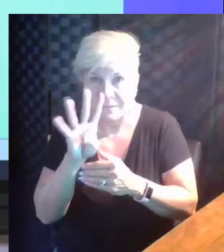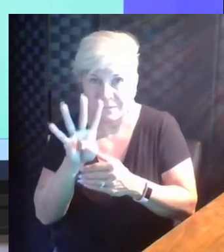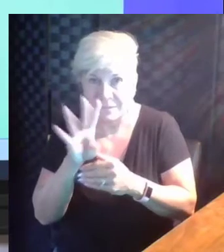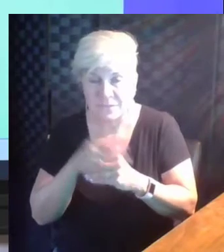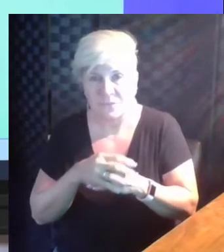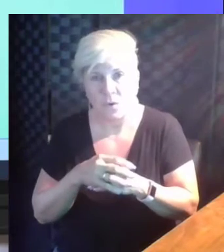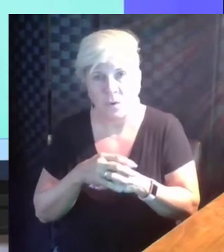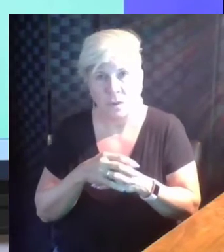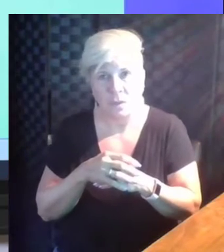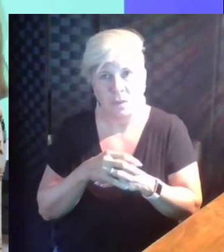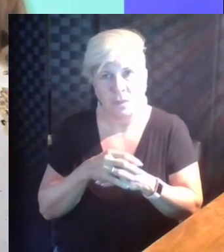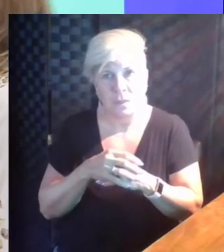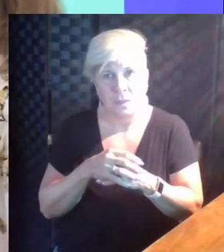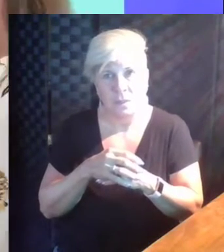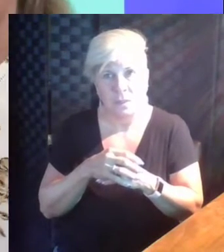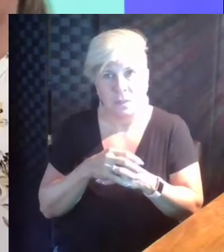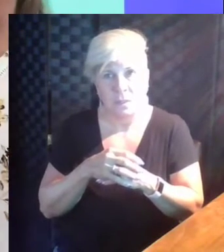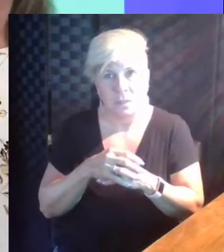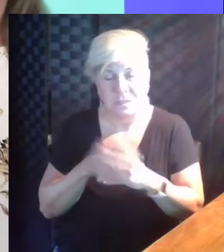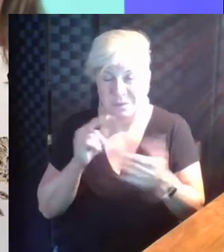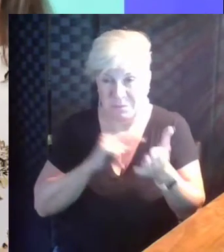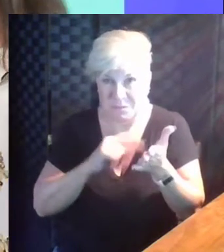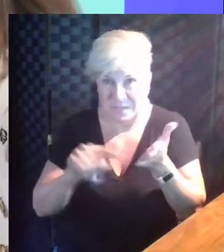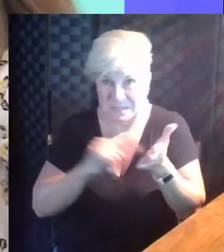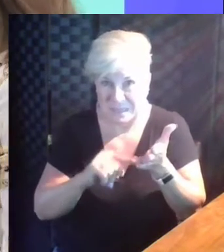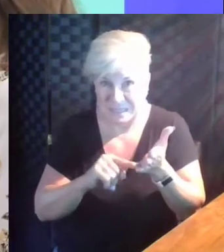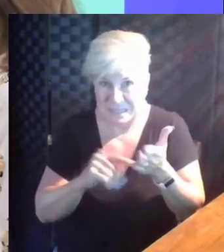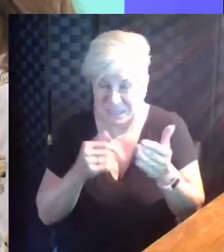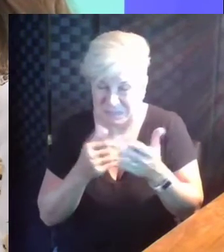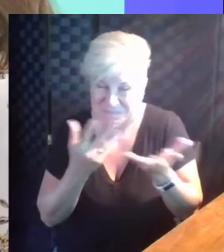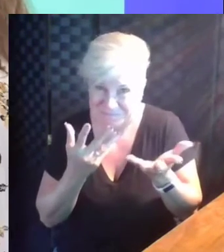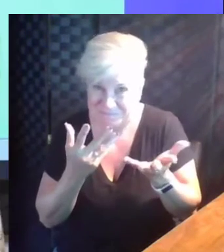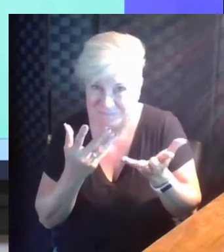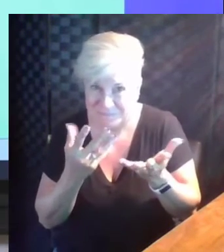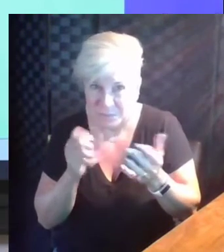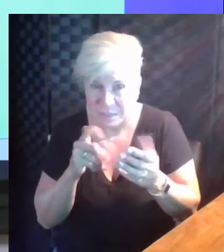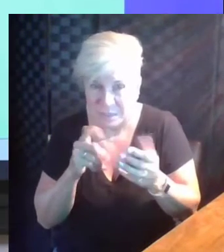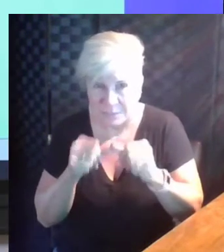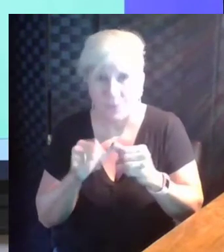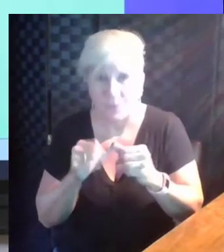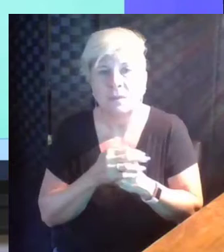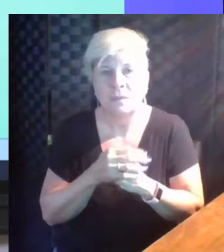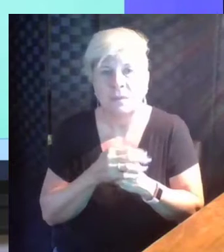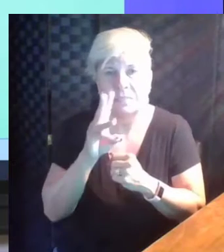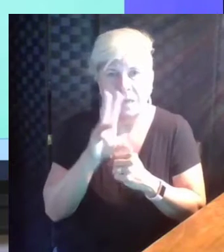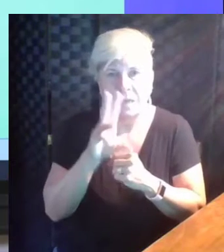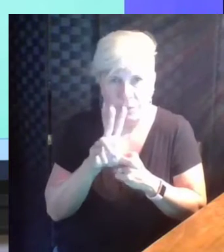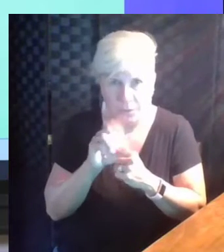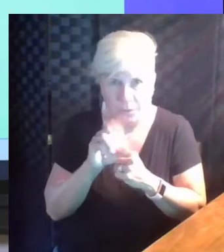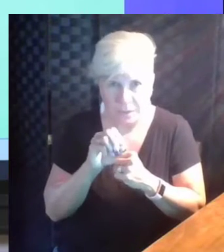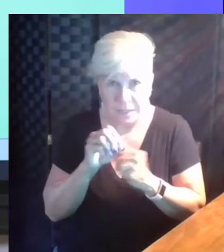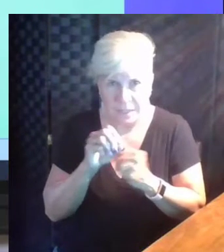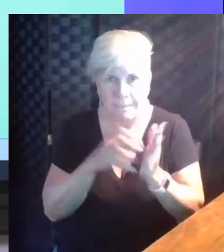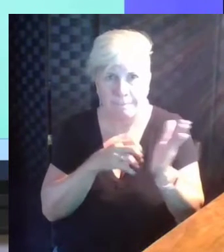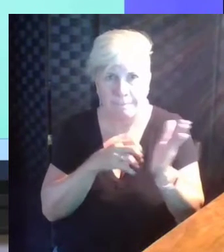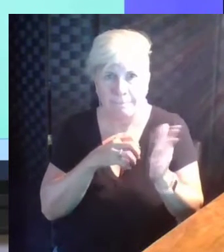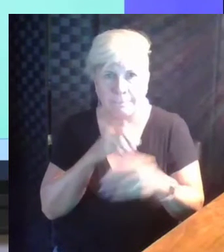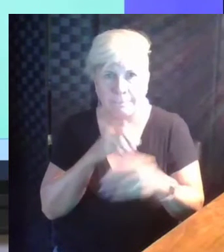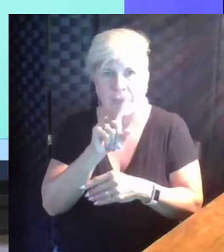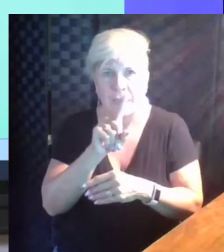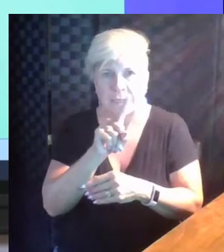me the $274 that she spent. That's close. Okay. Well,